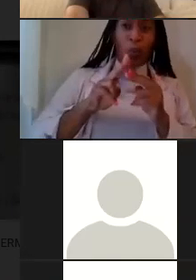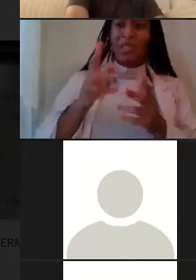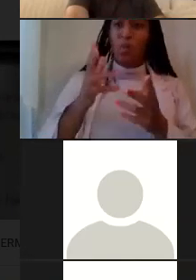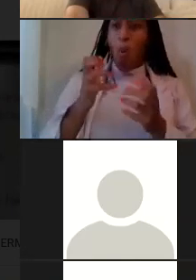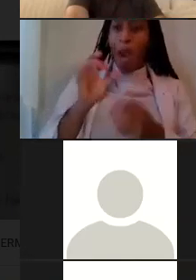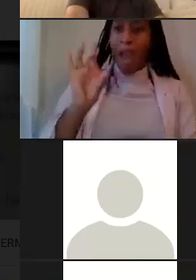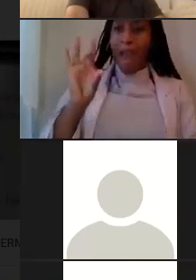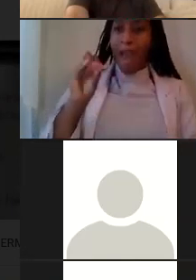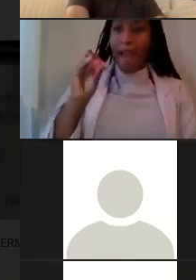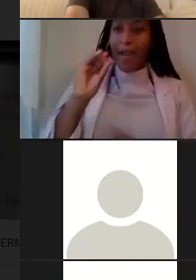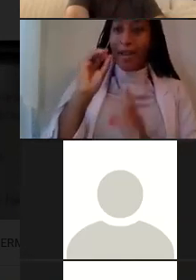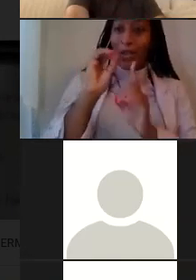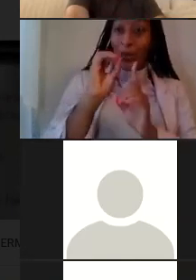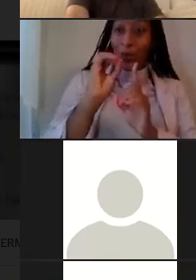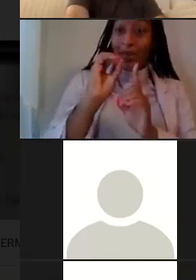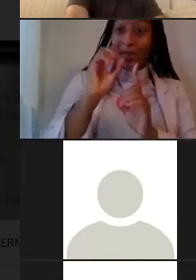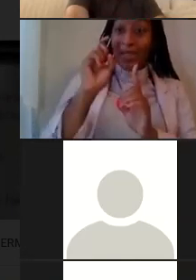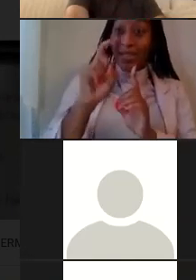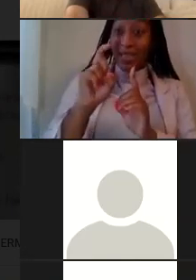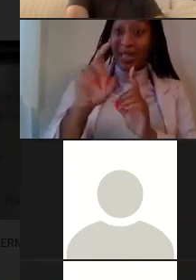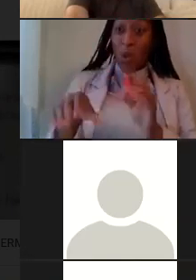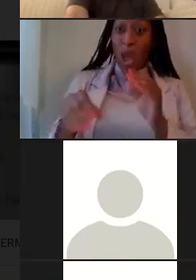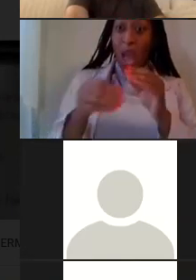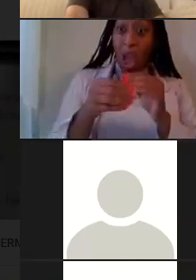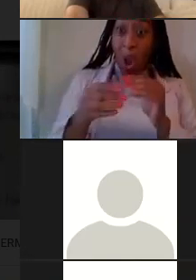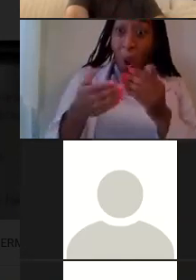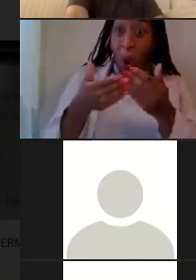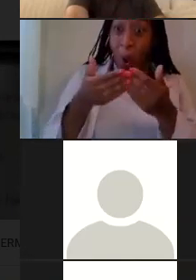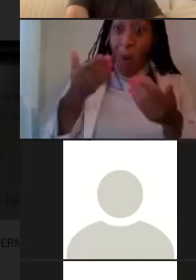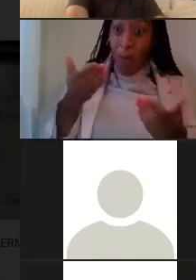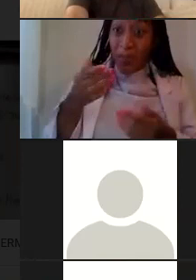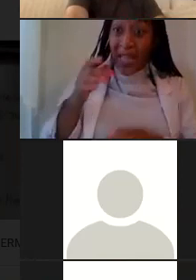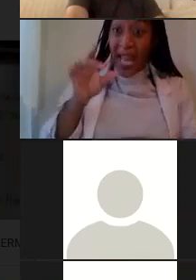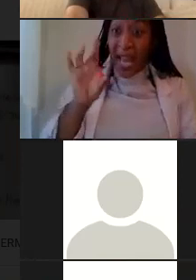in almost 31,000 joules of energy.